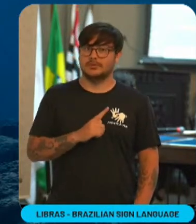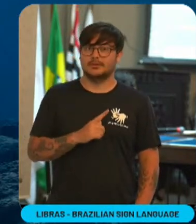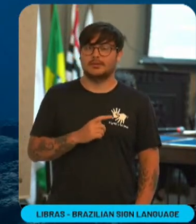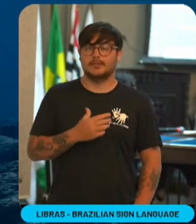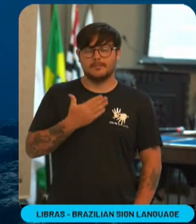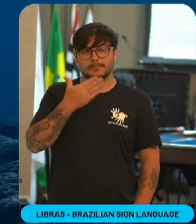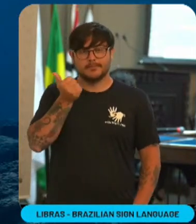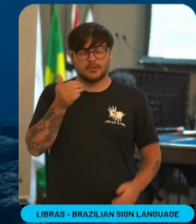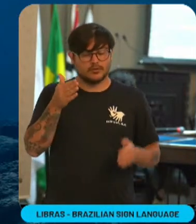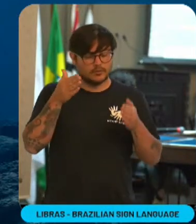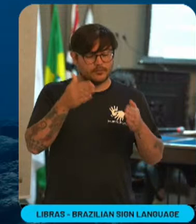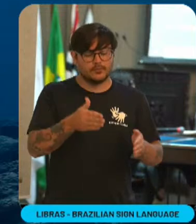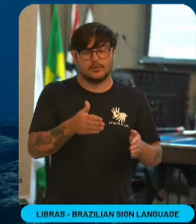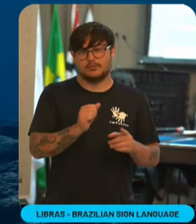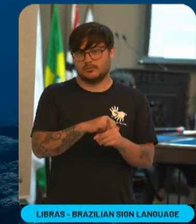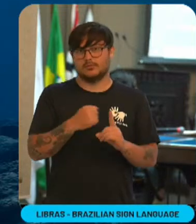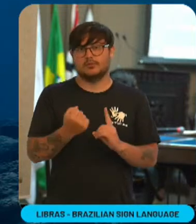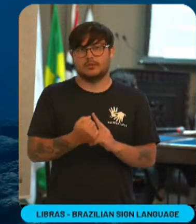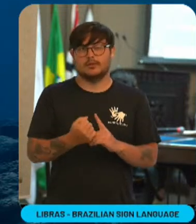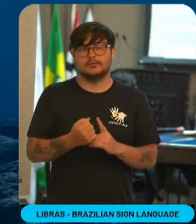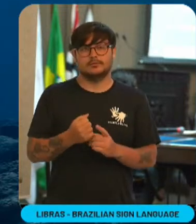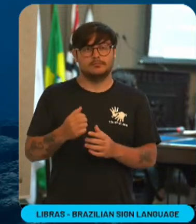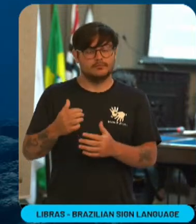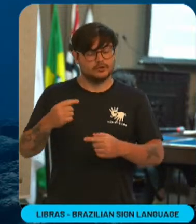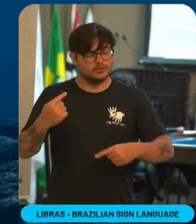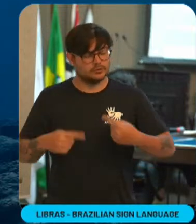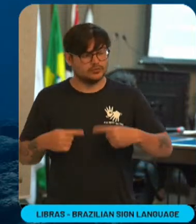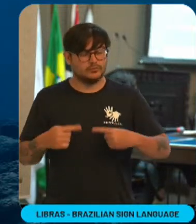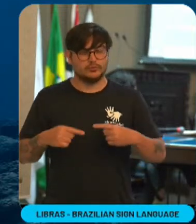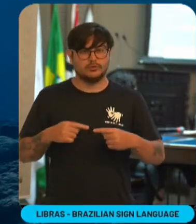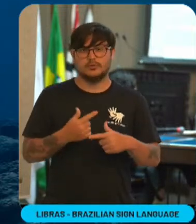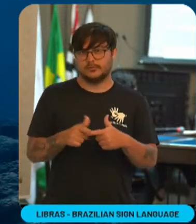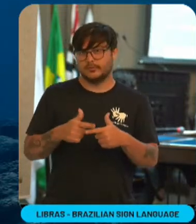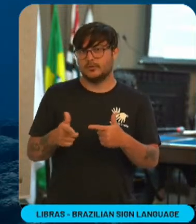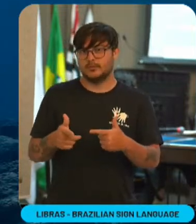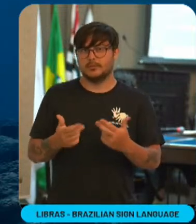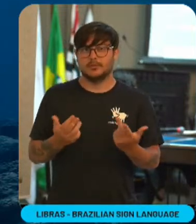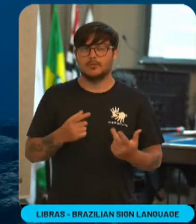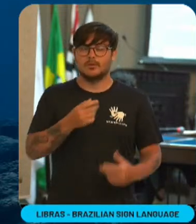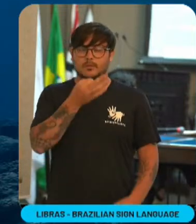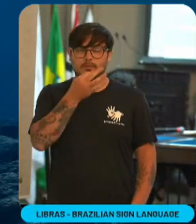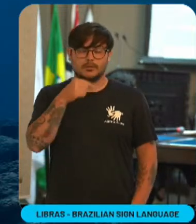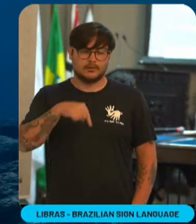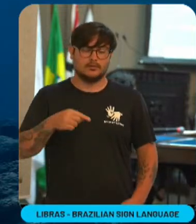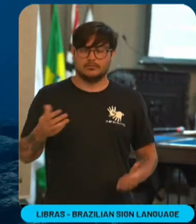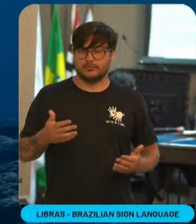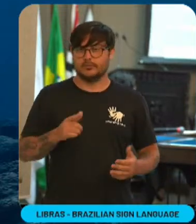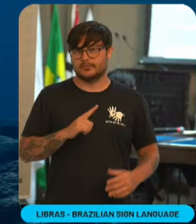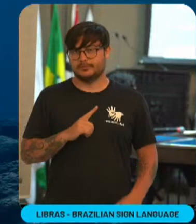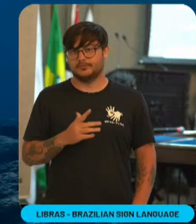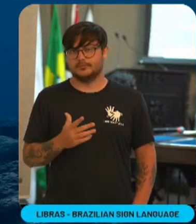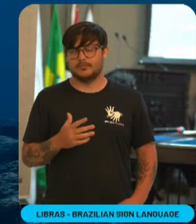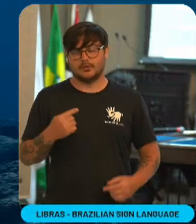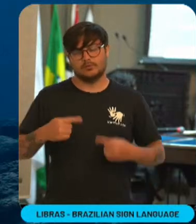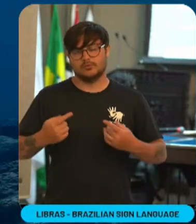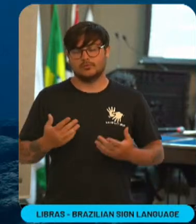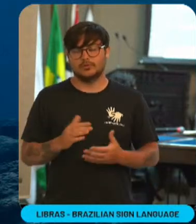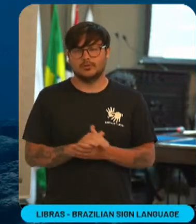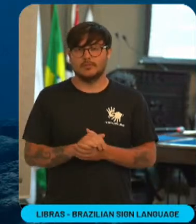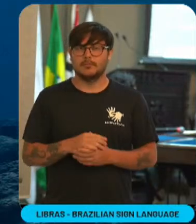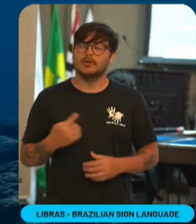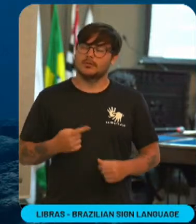want to be more engaged as a society, bring this problematic, discuss this as we've